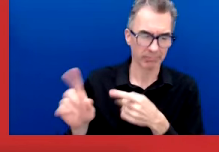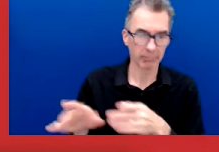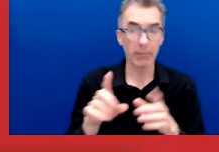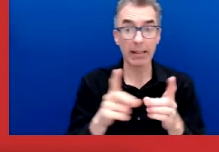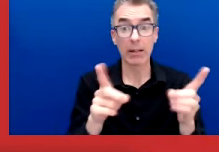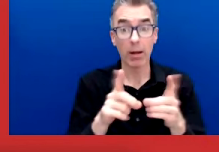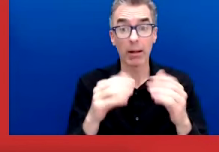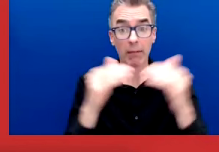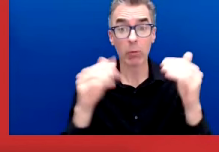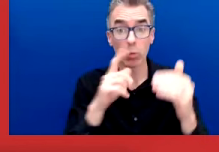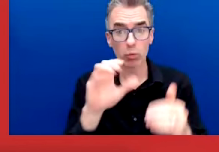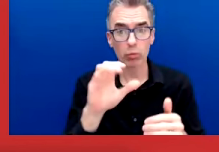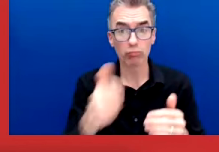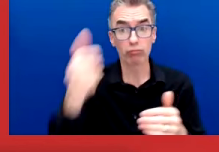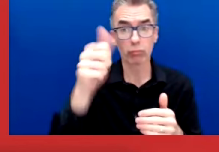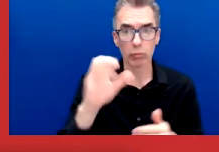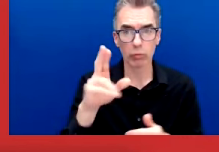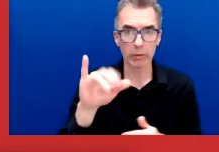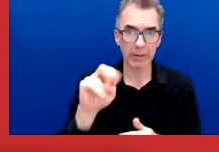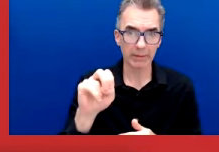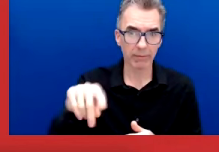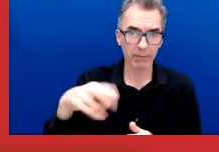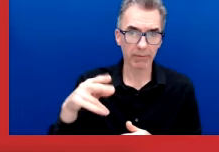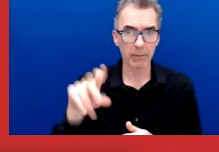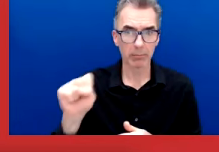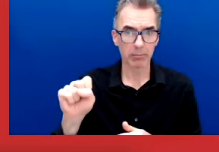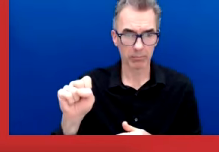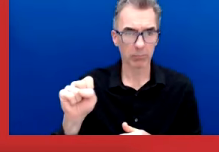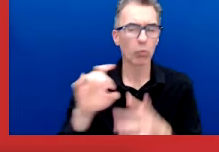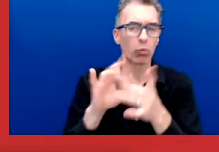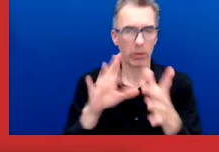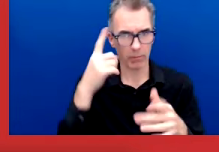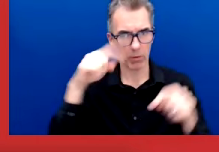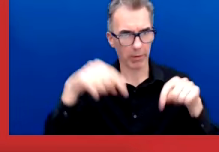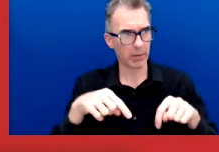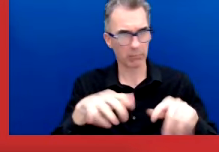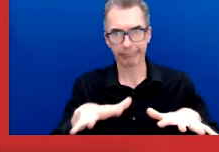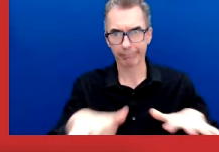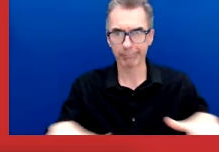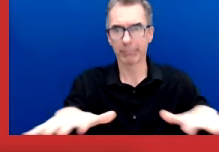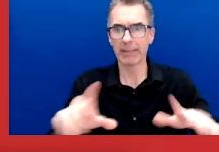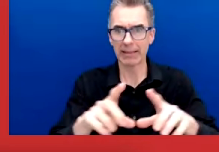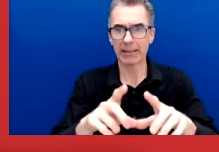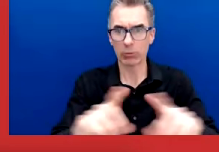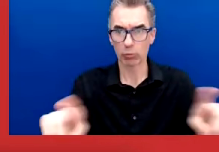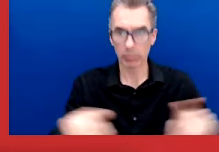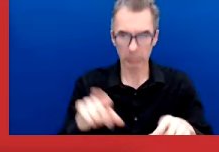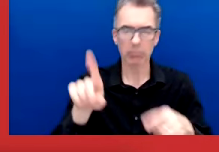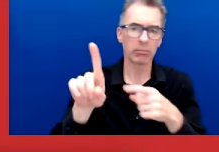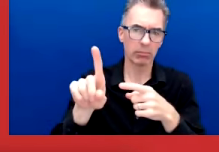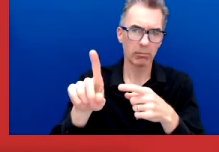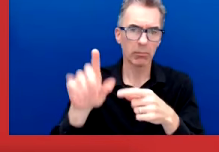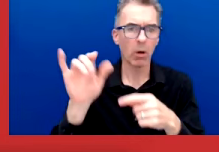level is Christine Phillips, our Title IX coordinator for the district, and who assists with handling the